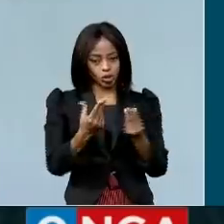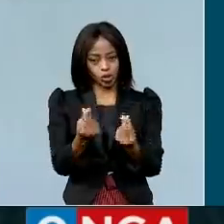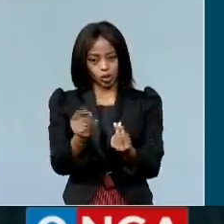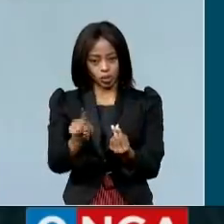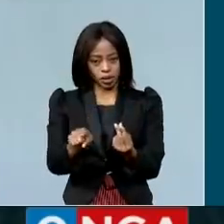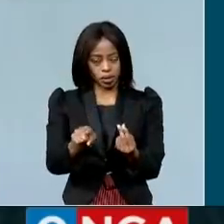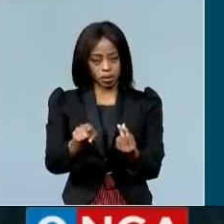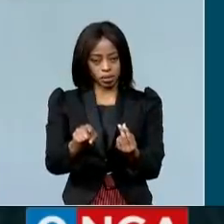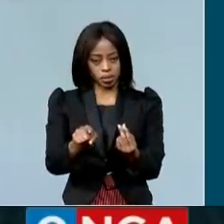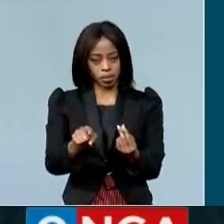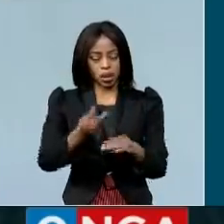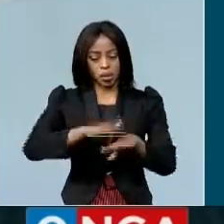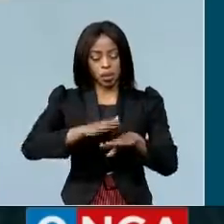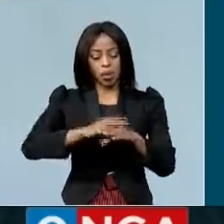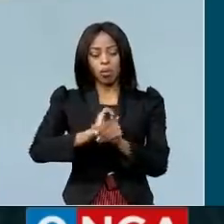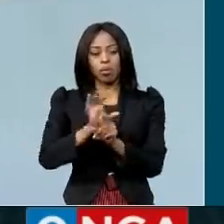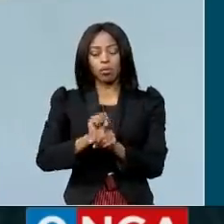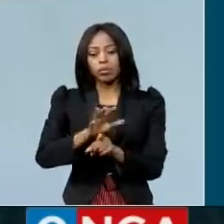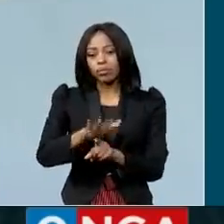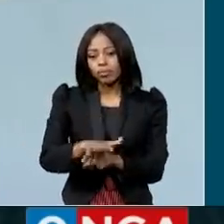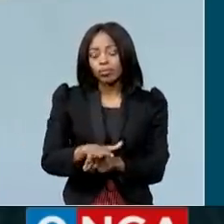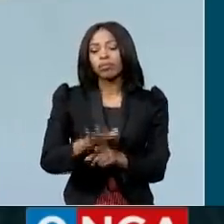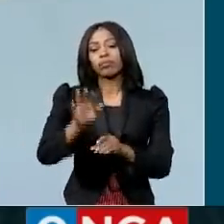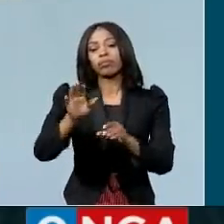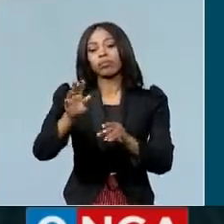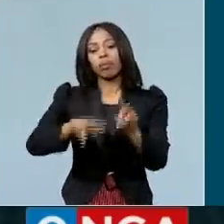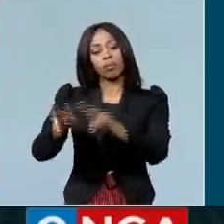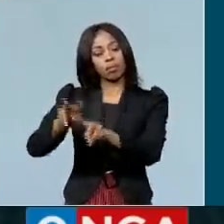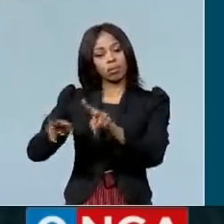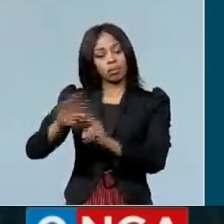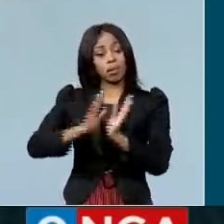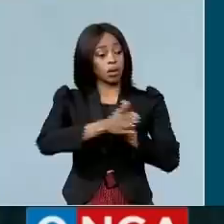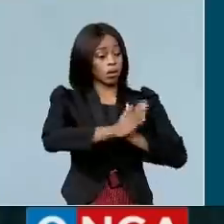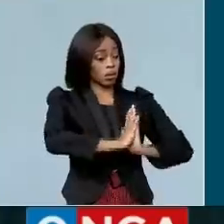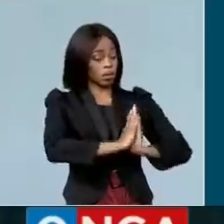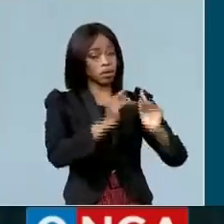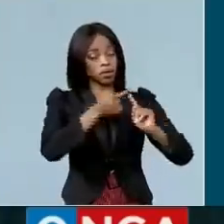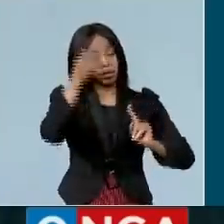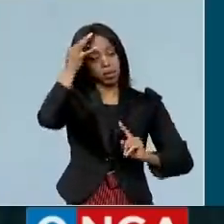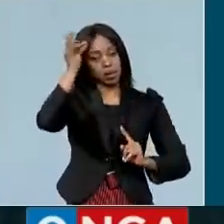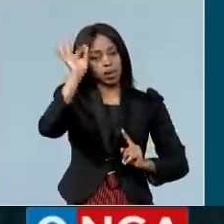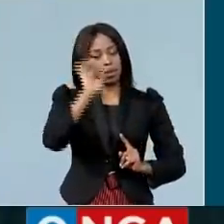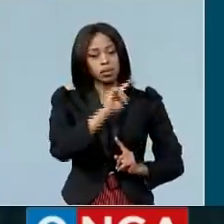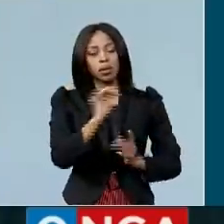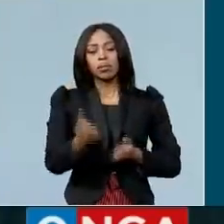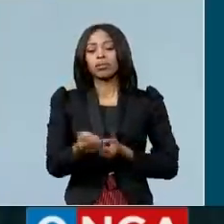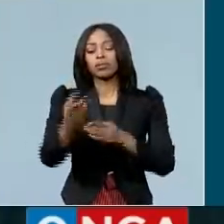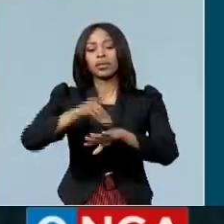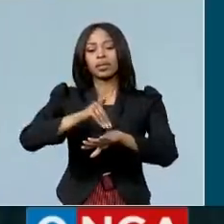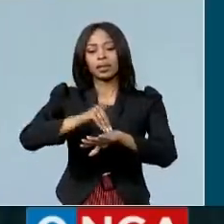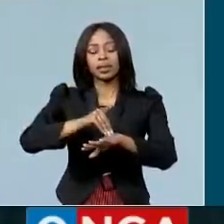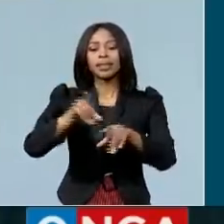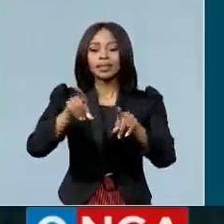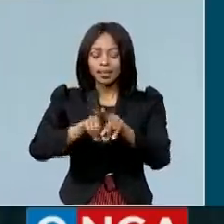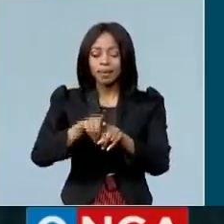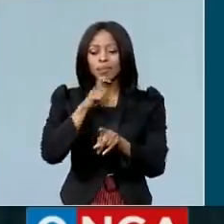the COVID modeling consortium, the request was from government to supply data that could also